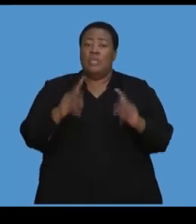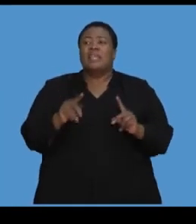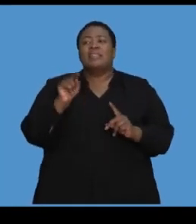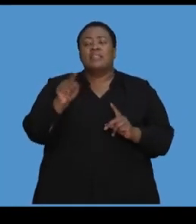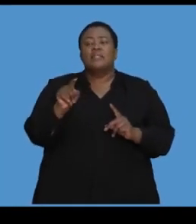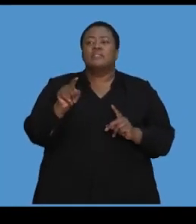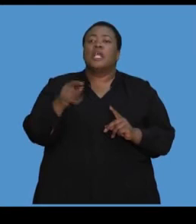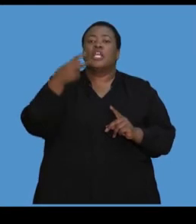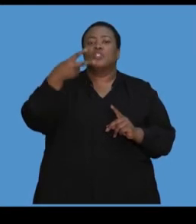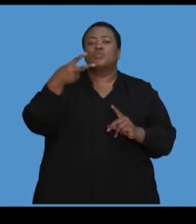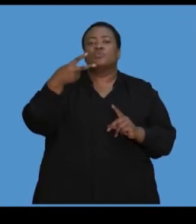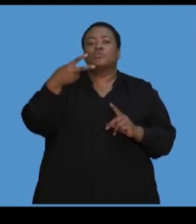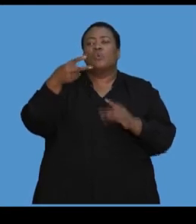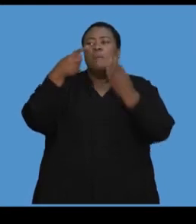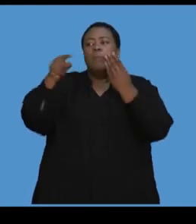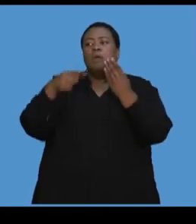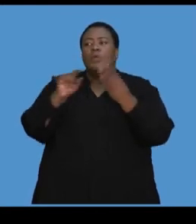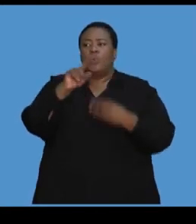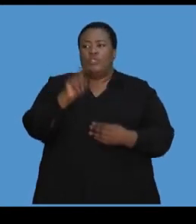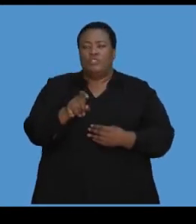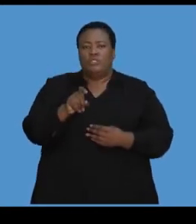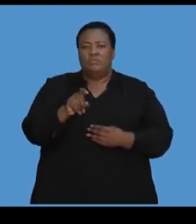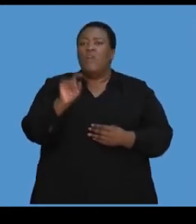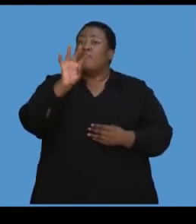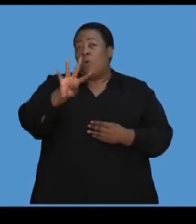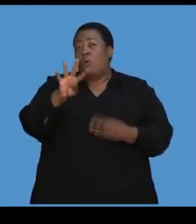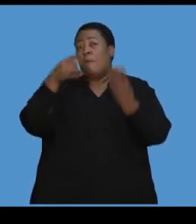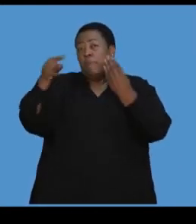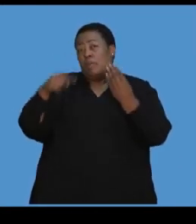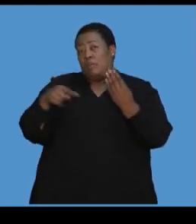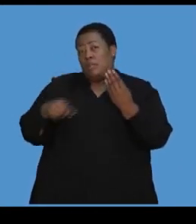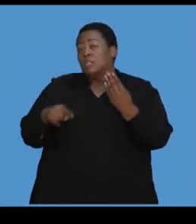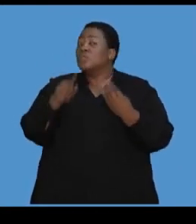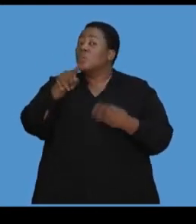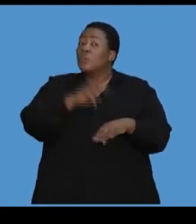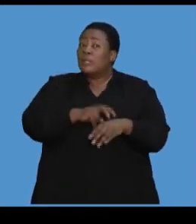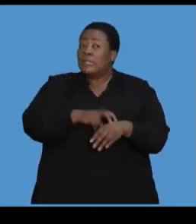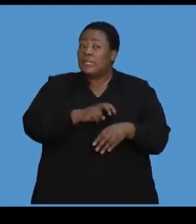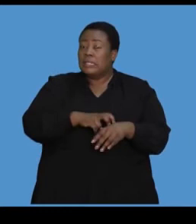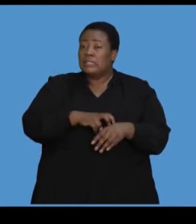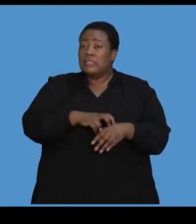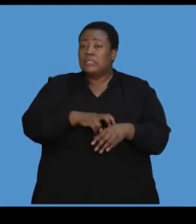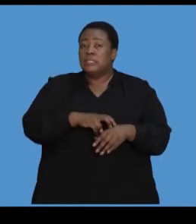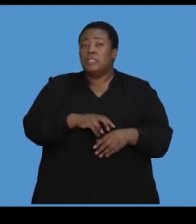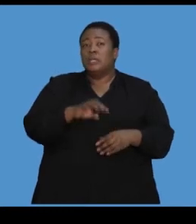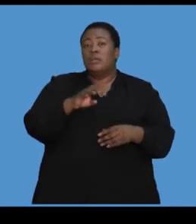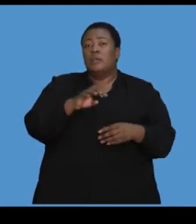so this is typically a 2-mark question, or this is typically a 4-mark question, so you need at least